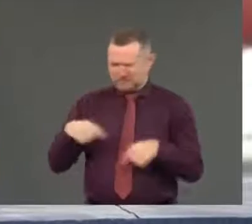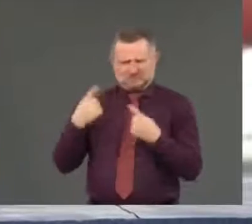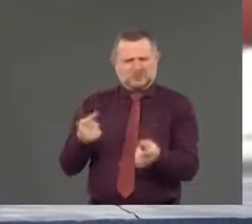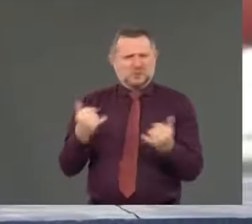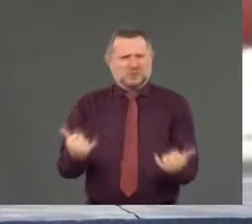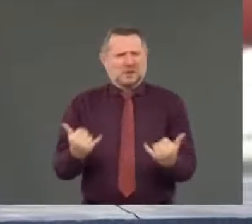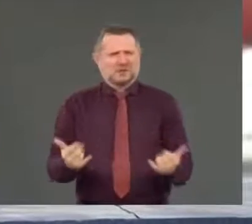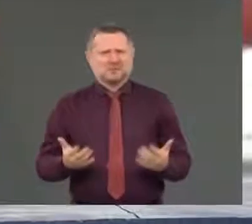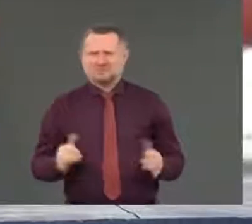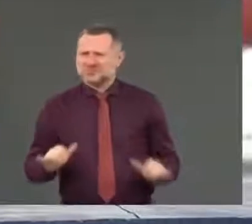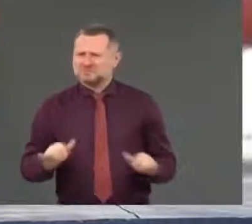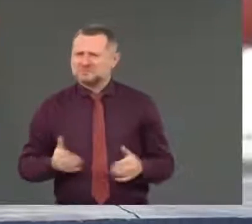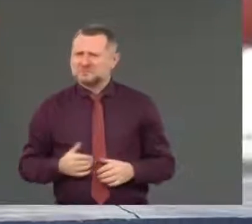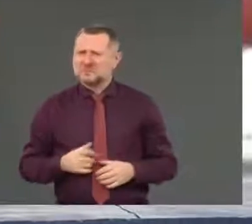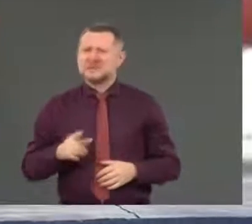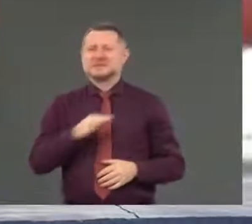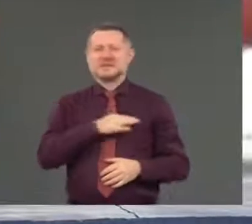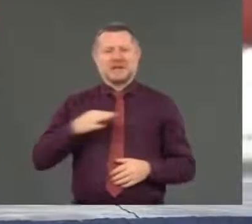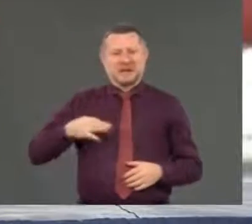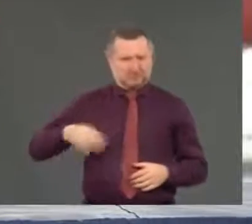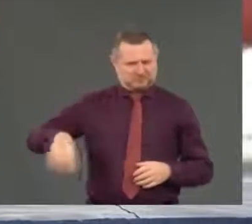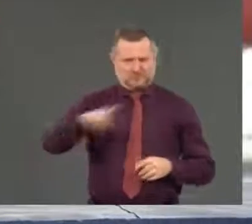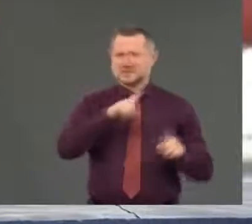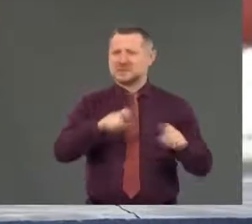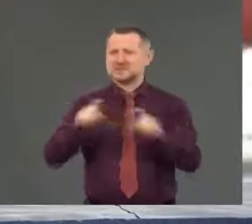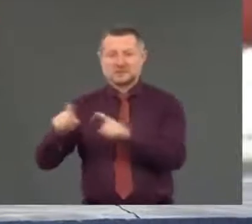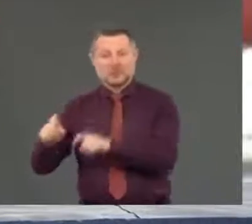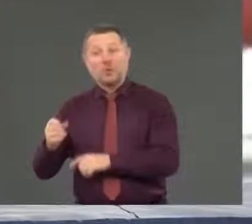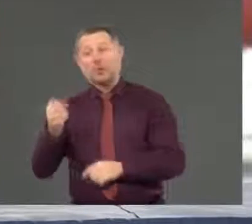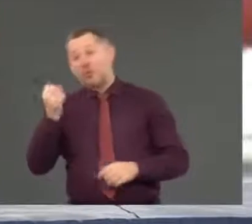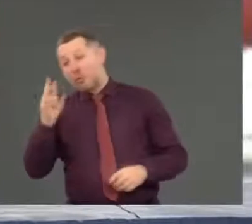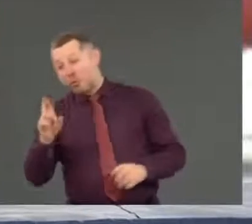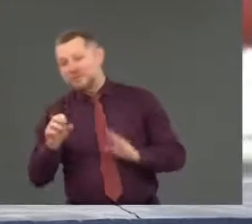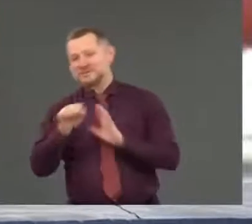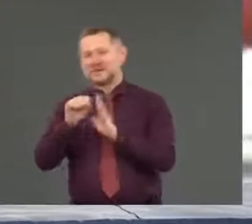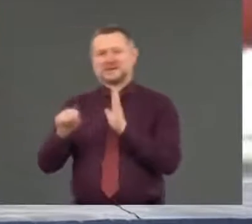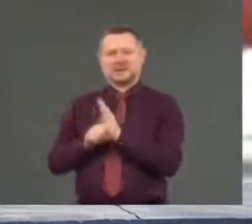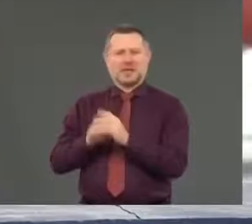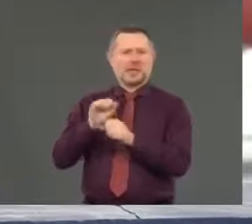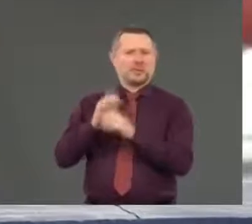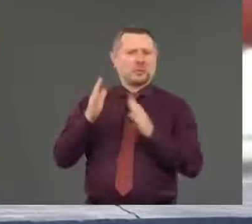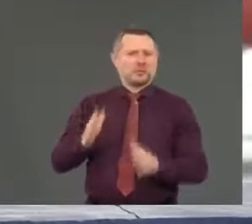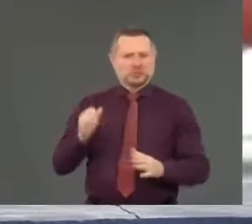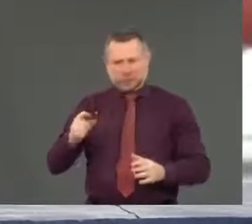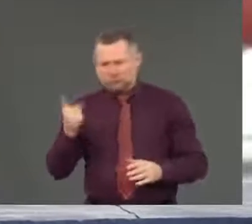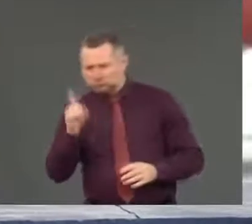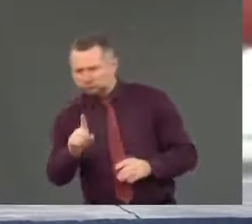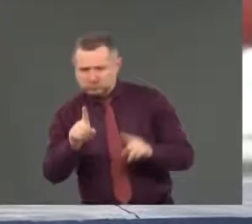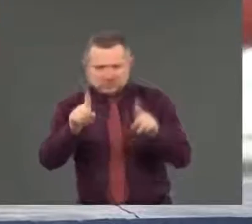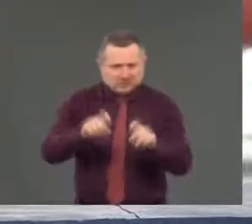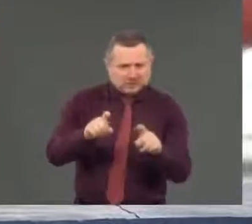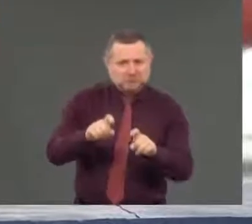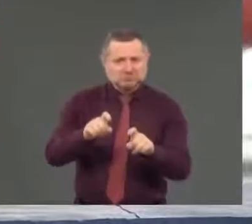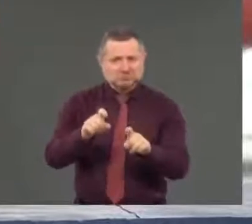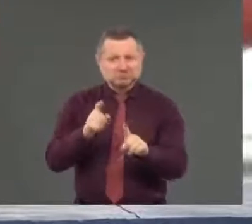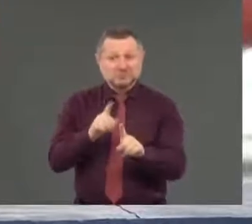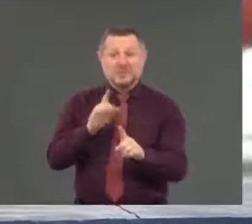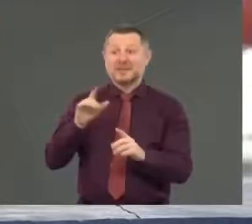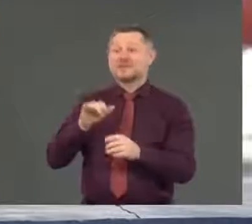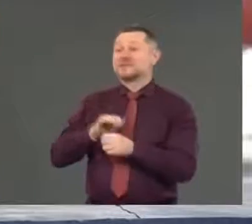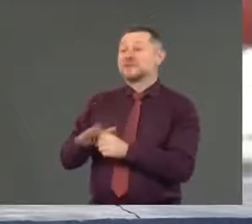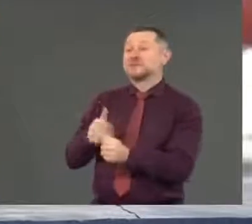They're tested by nursing home staff, or we have state personnel who are doing the testing. But the whole thing with this virus is to find it